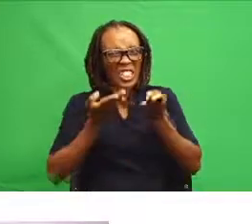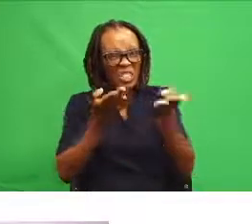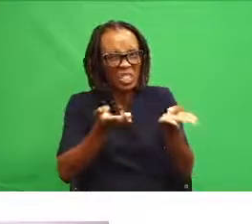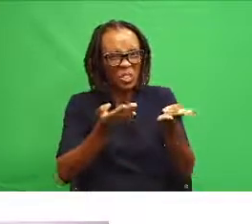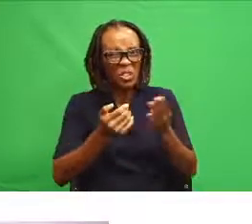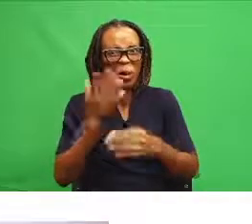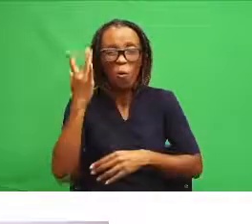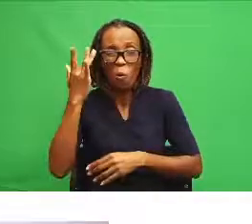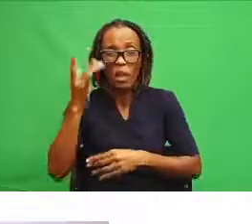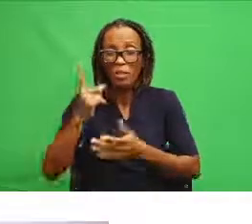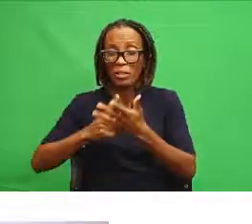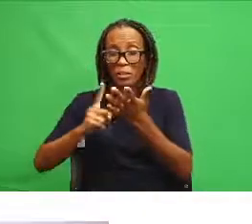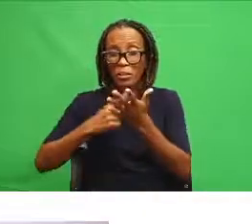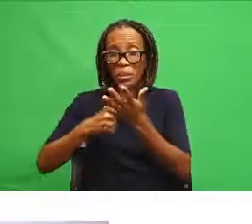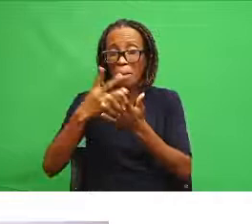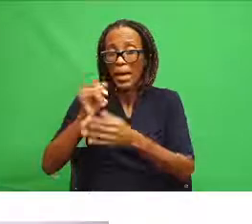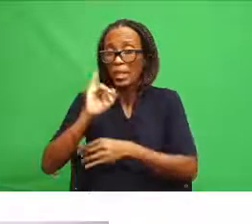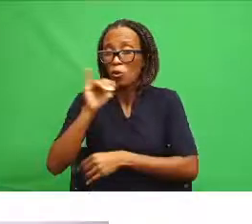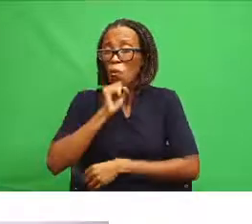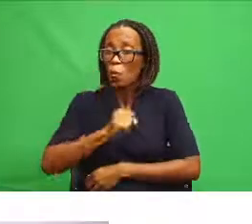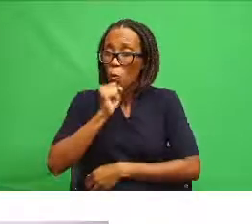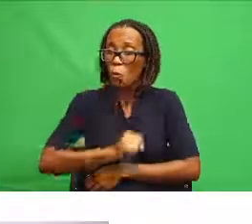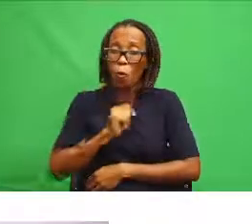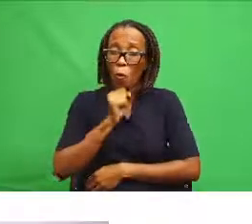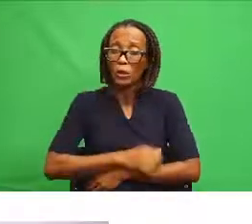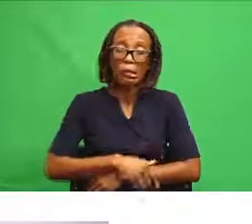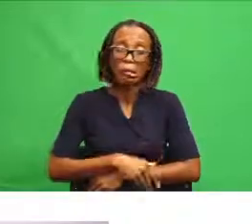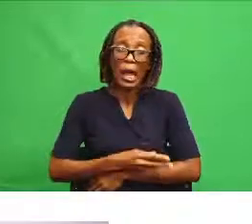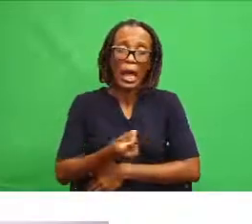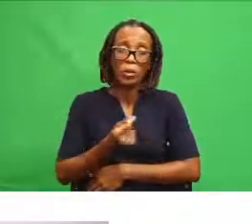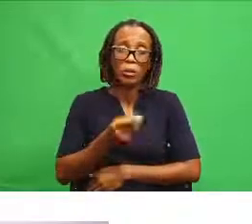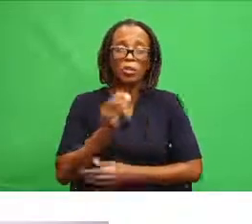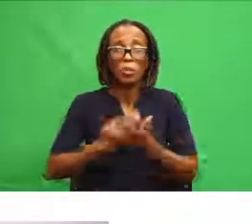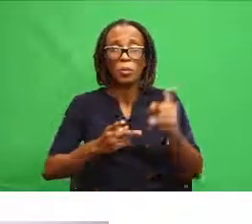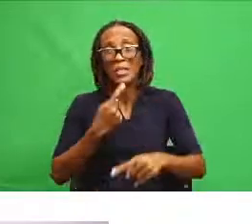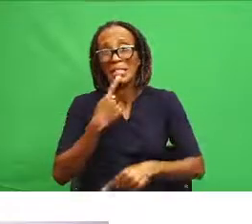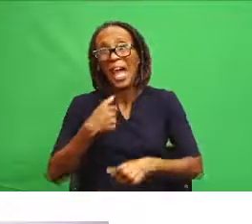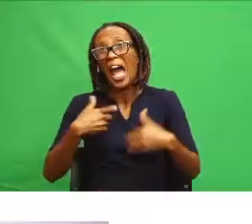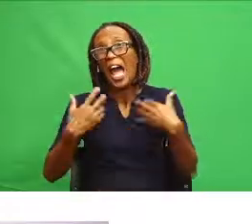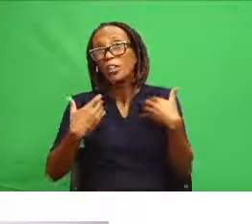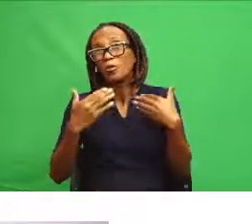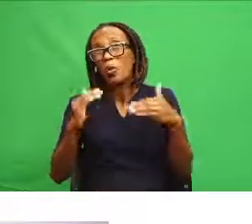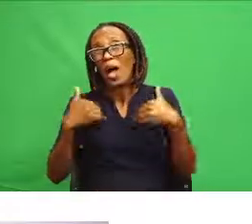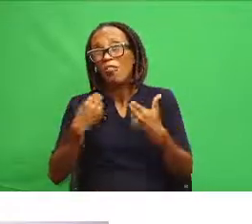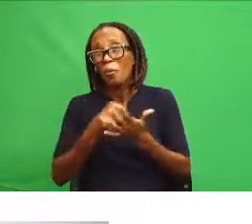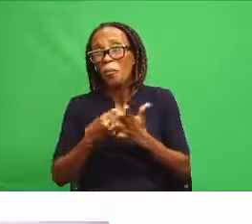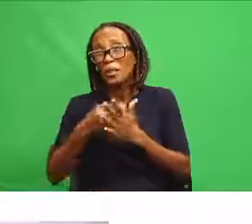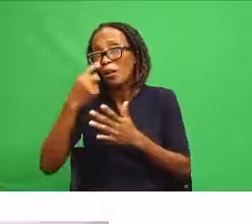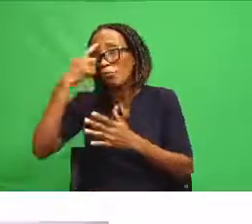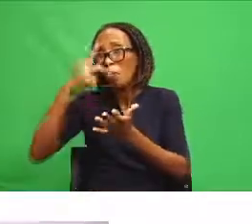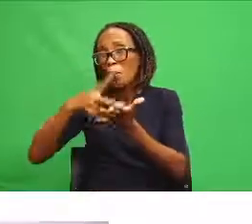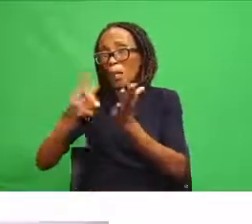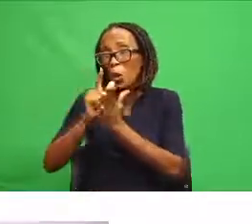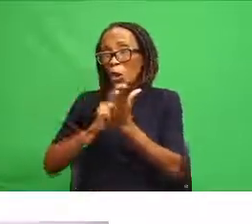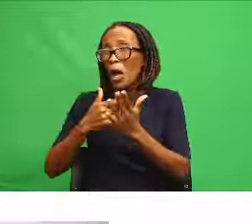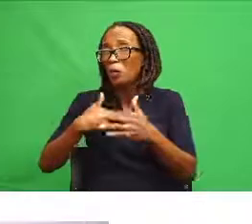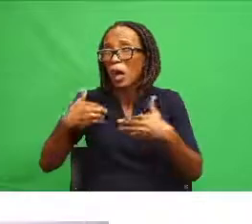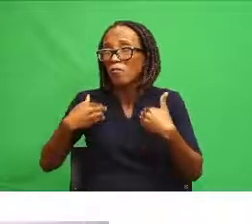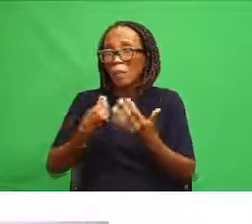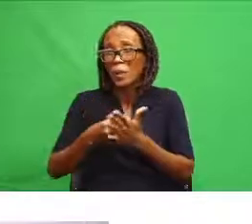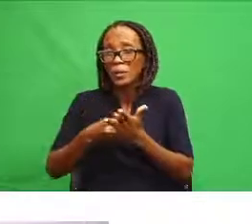know, the cost factor, like I say, very often a lot of people are saying, but I don't have the money to go to a lawyer to make this